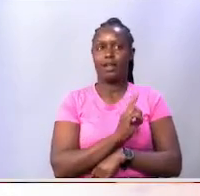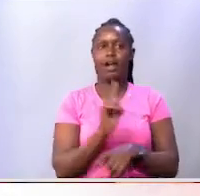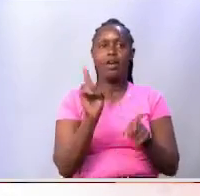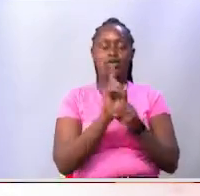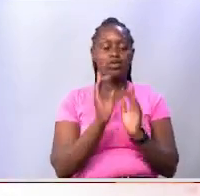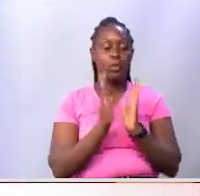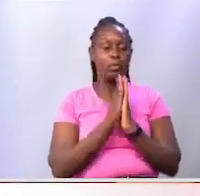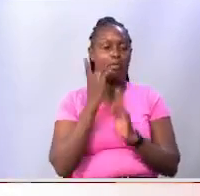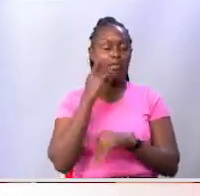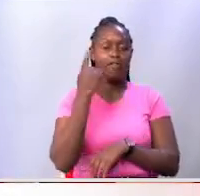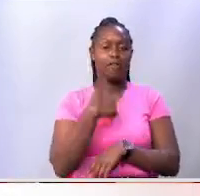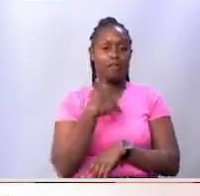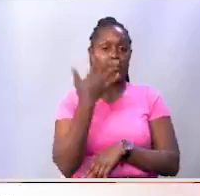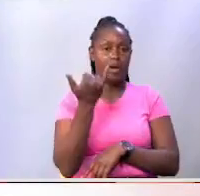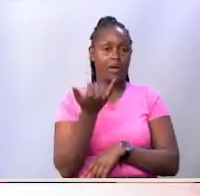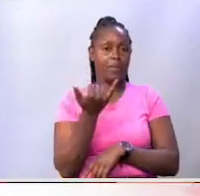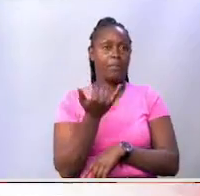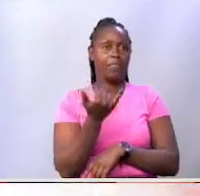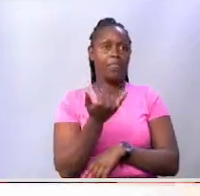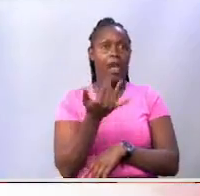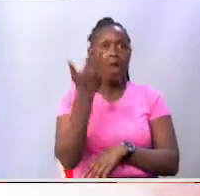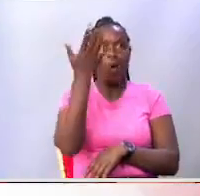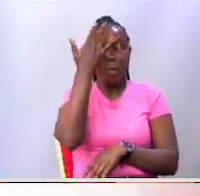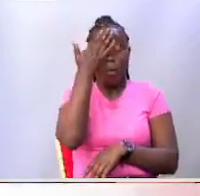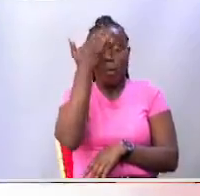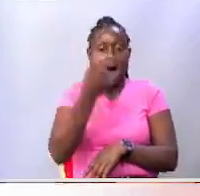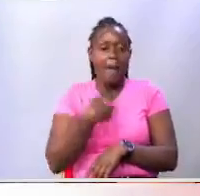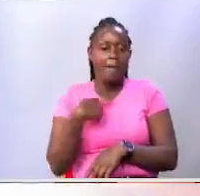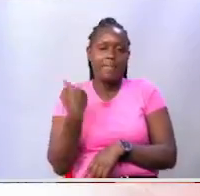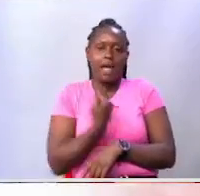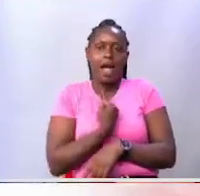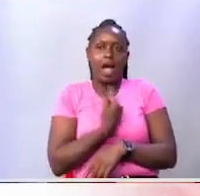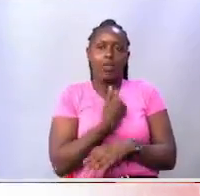Mniombe sana. Kwa sababu ni mimi peke yangu